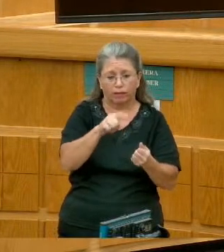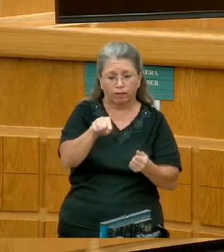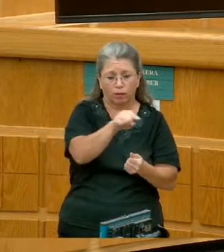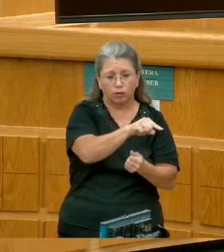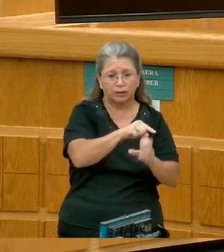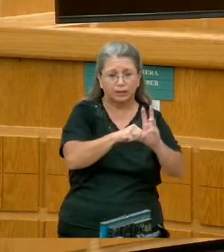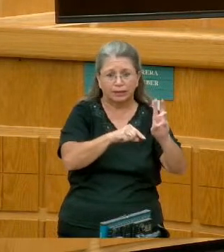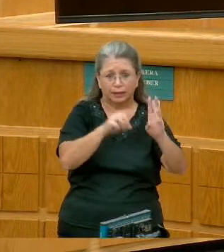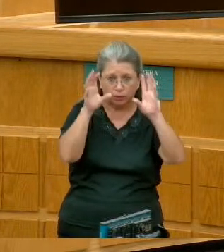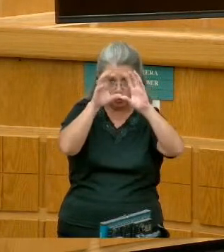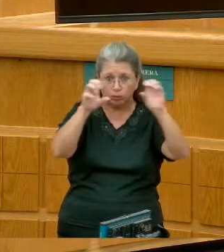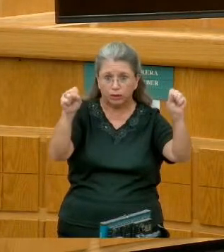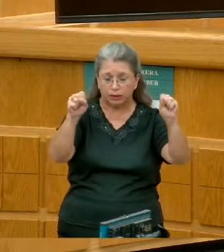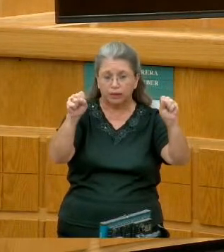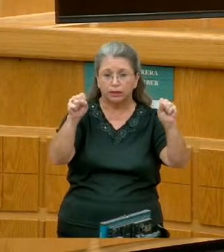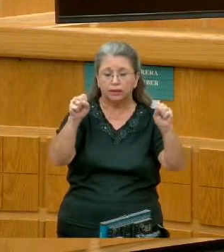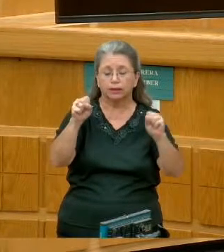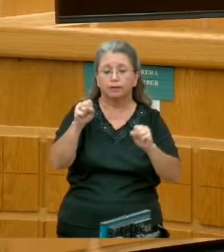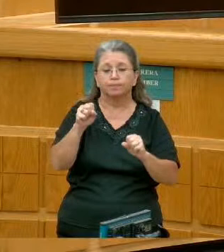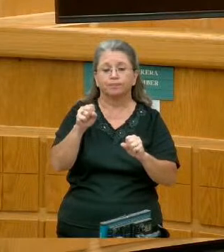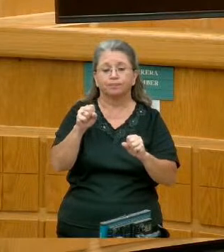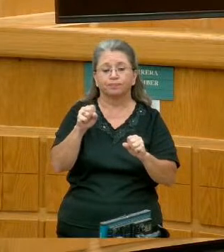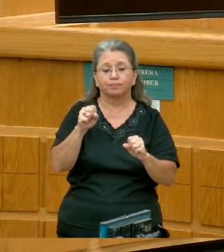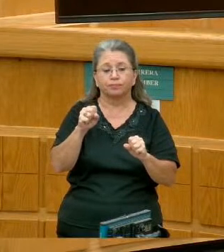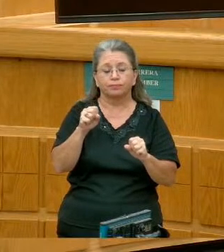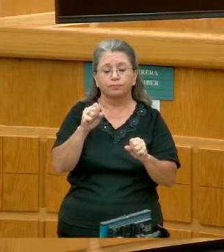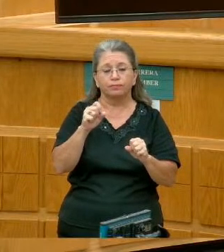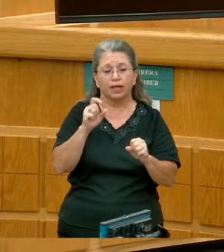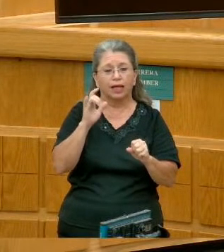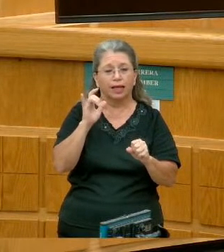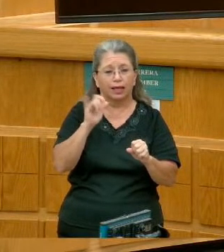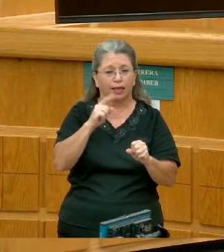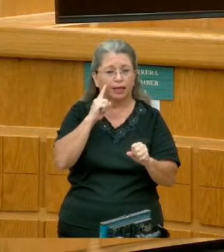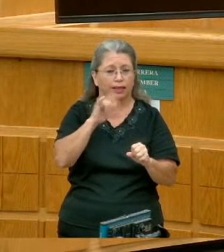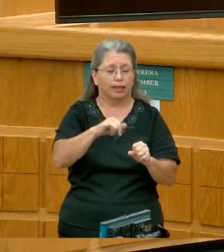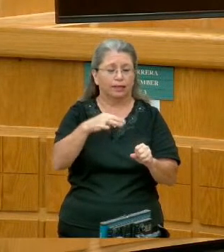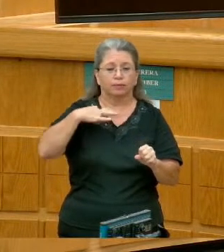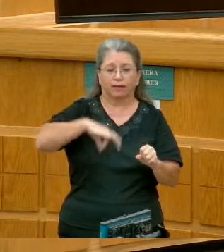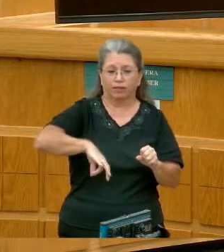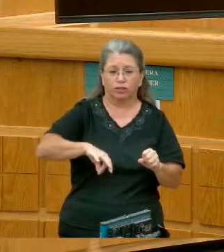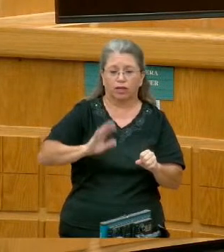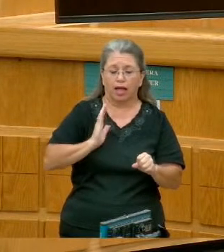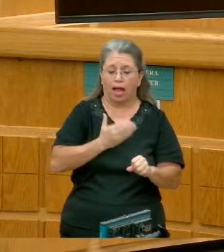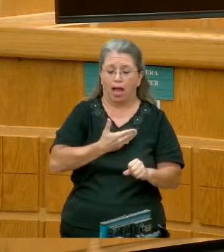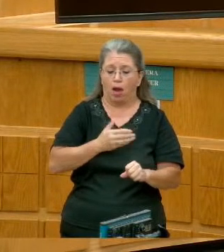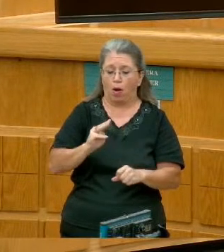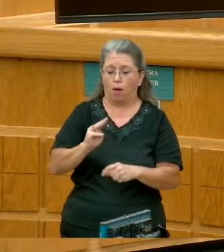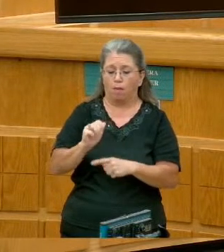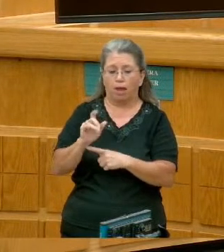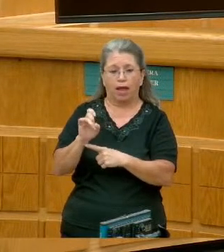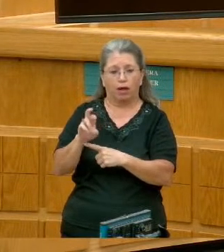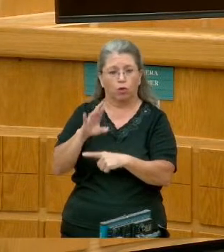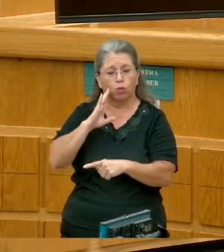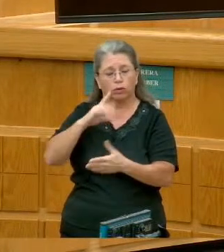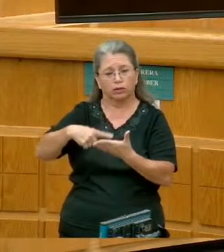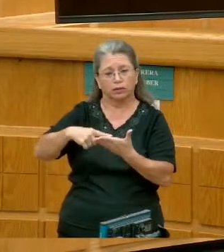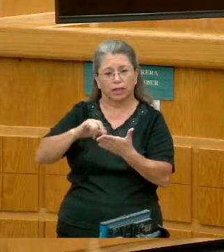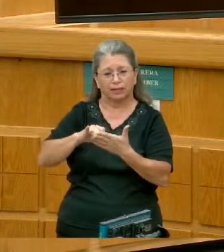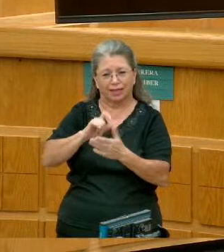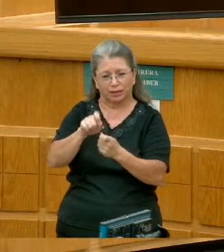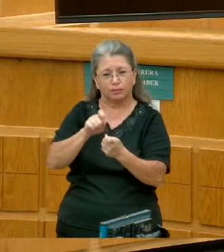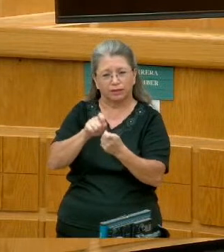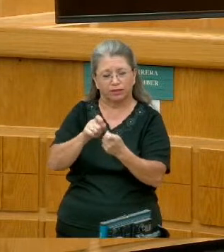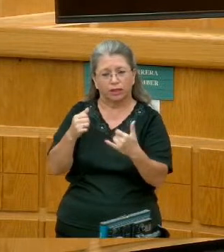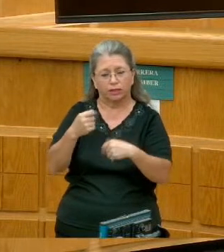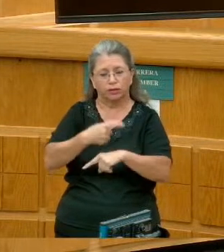I think, a beneficial one. And the mayor is going to talk about that today in particular. And but just to let the community know,